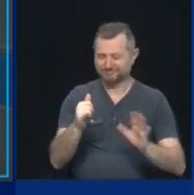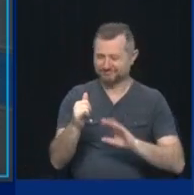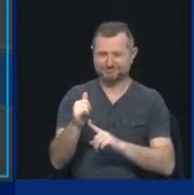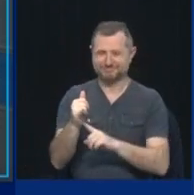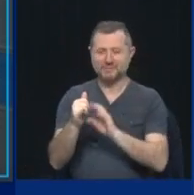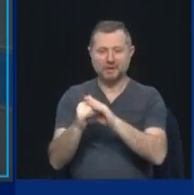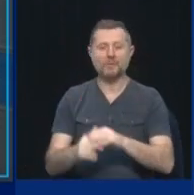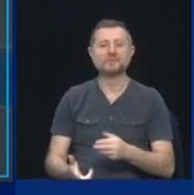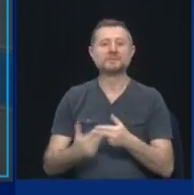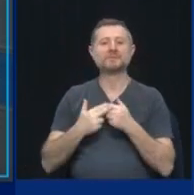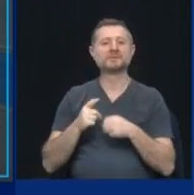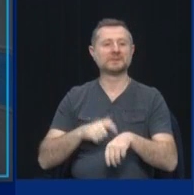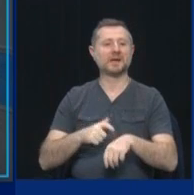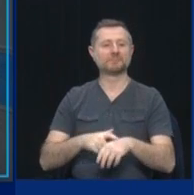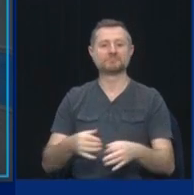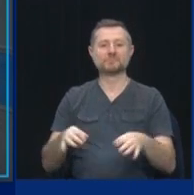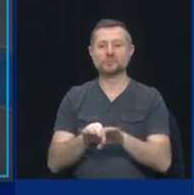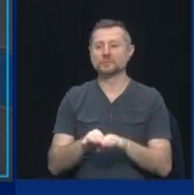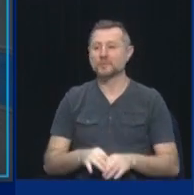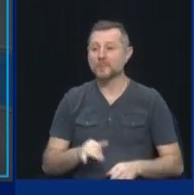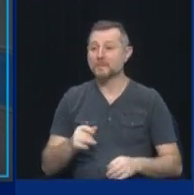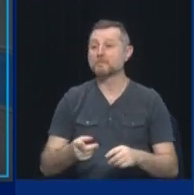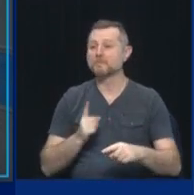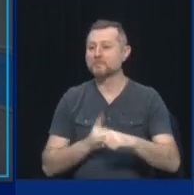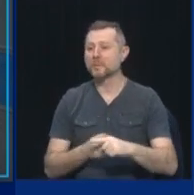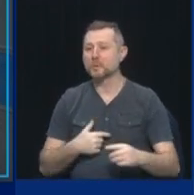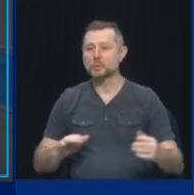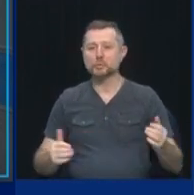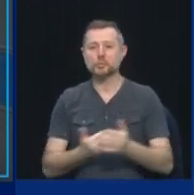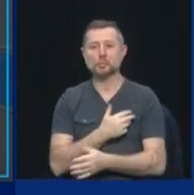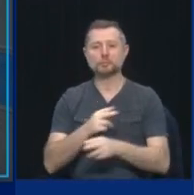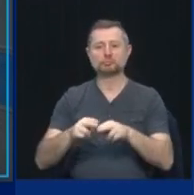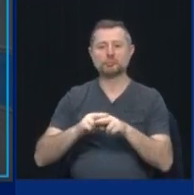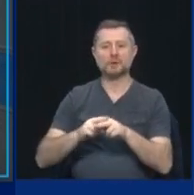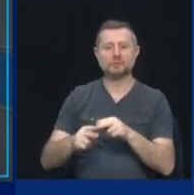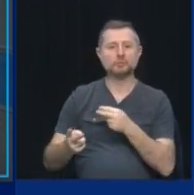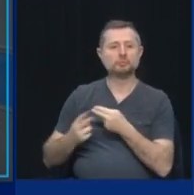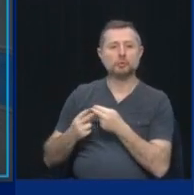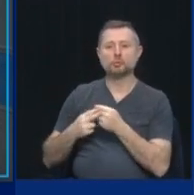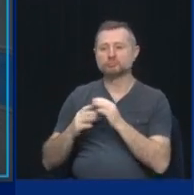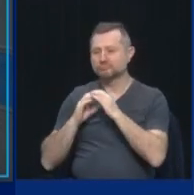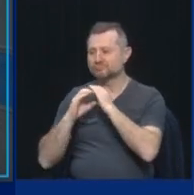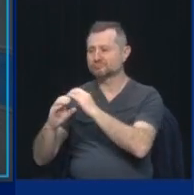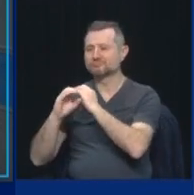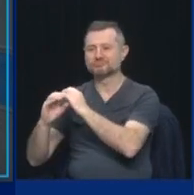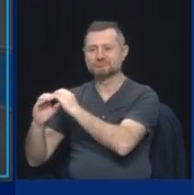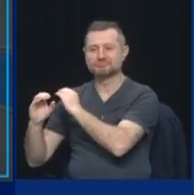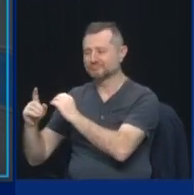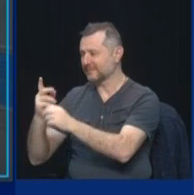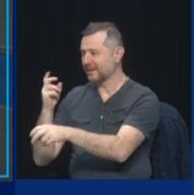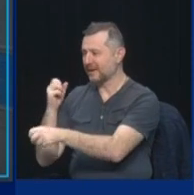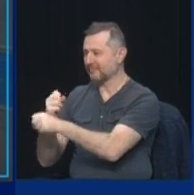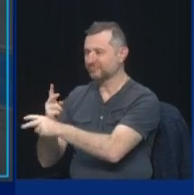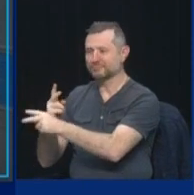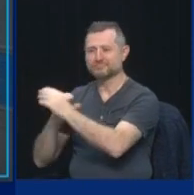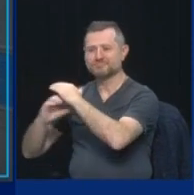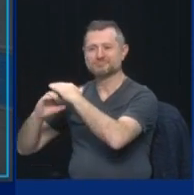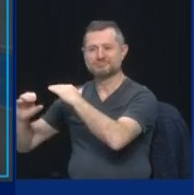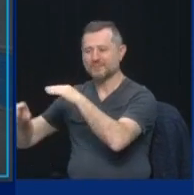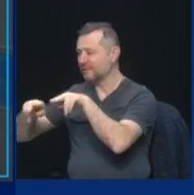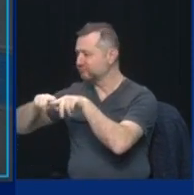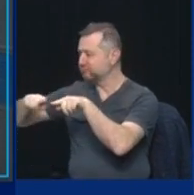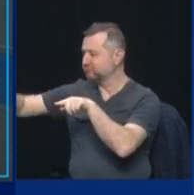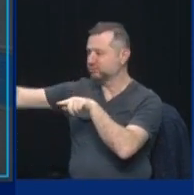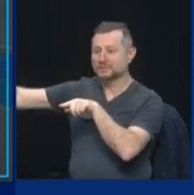up a new train storage yard where we can store 300 trains midday. So you don't